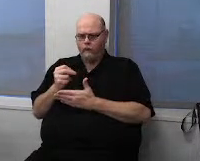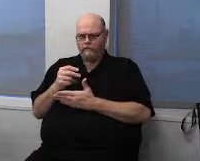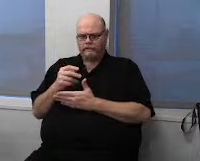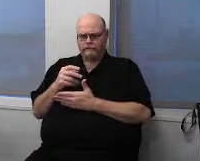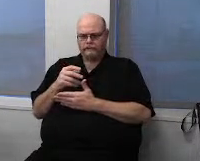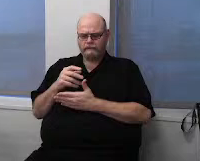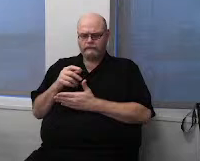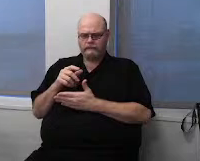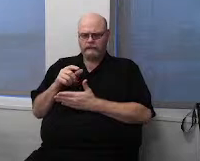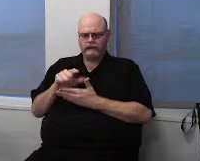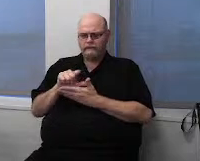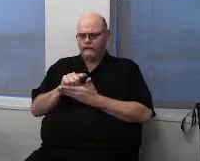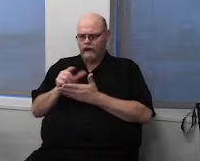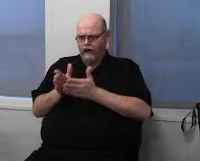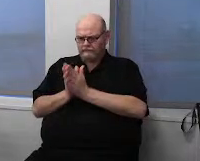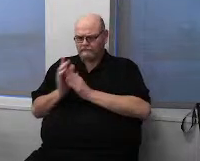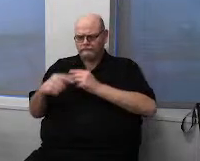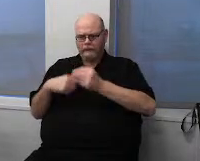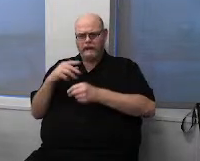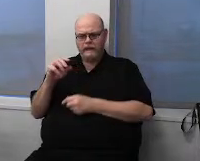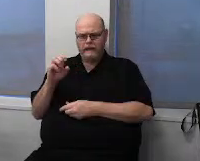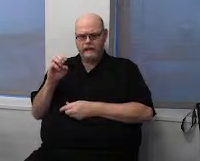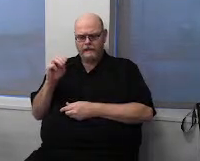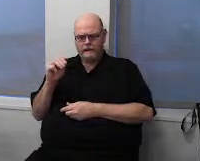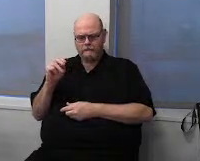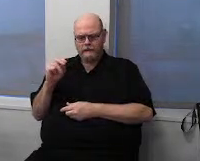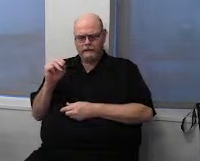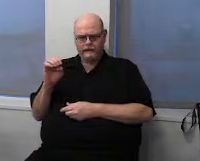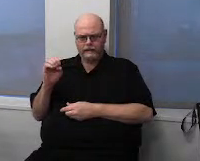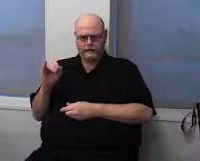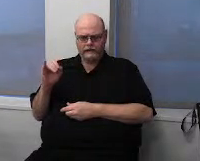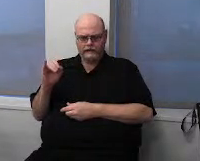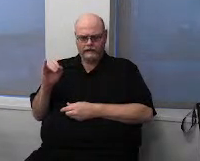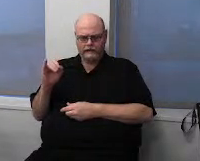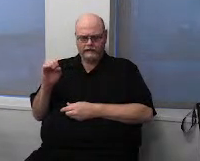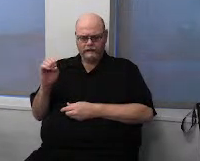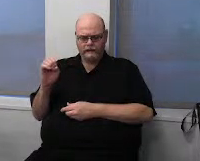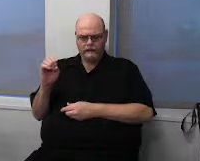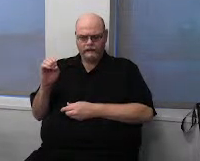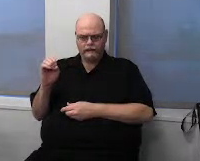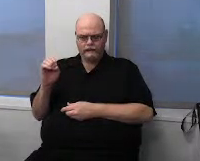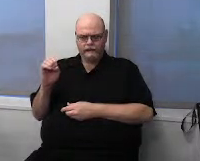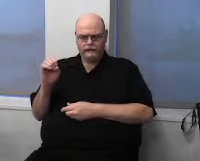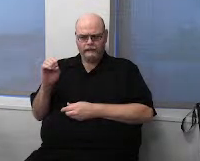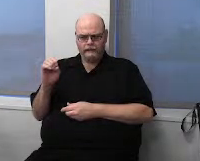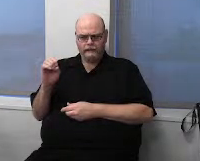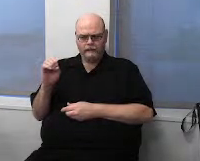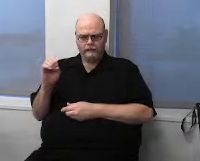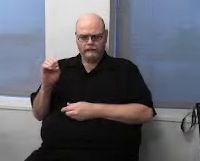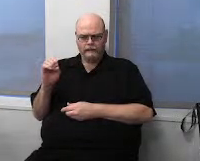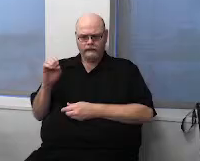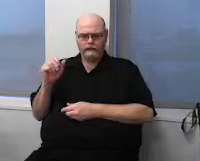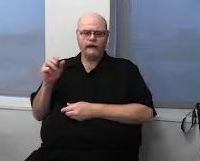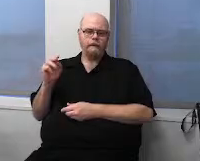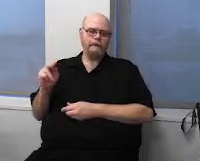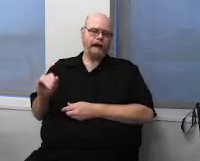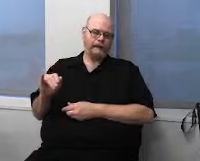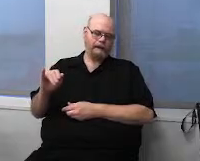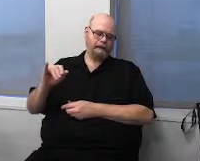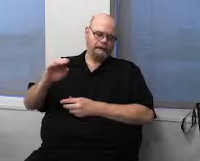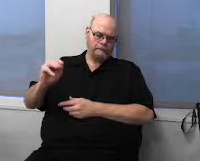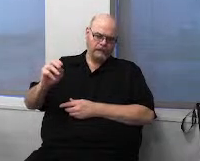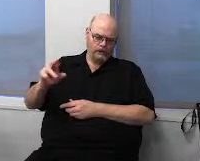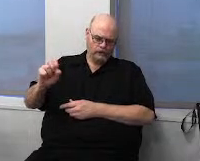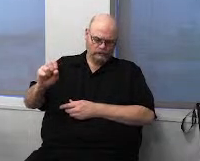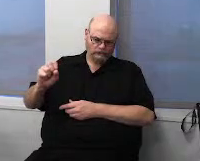types of meters, including the NEME meters. Could you explain why those costs are included in the constrained budget?